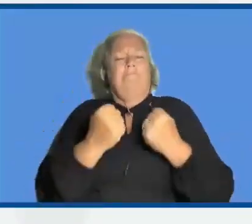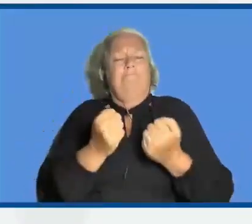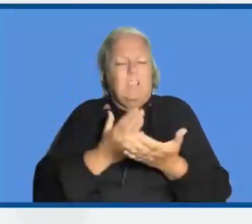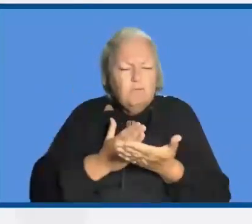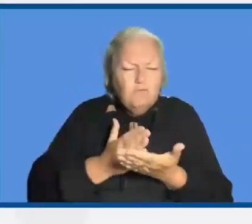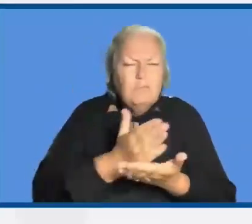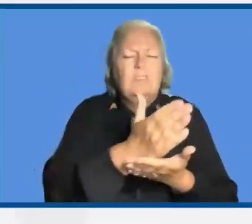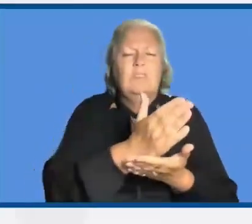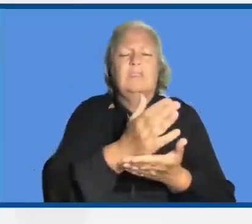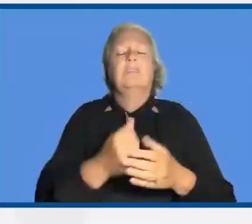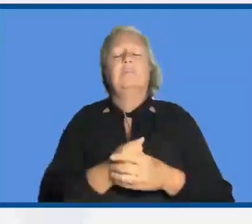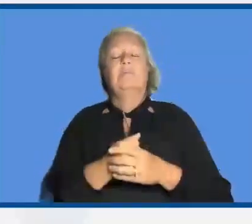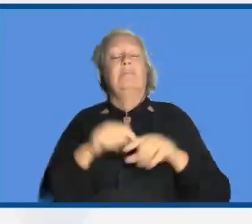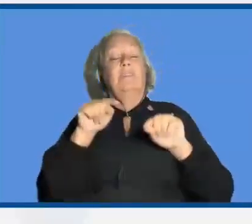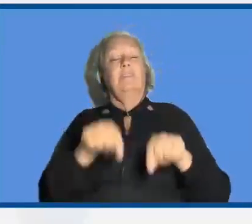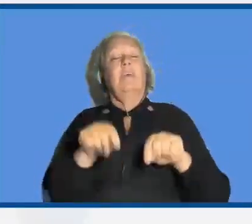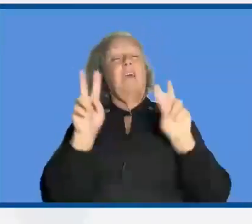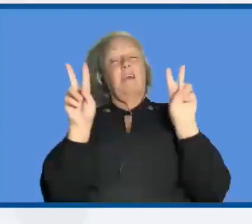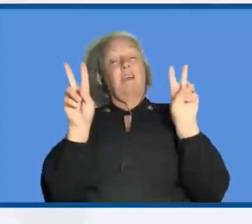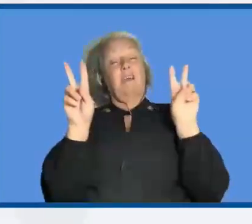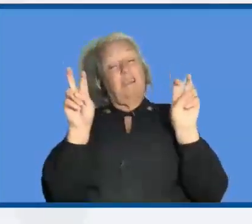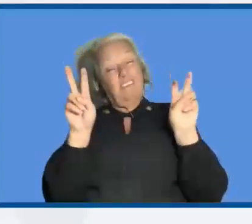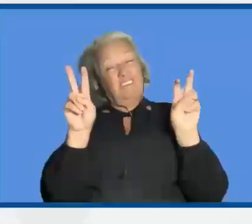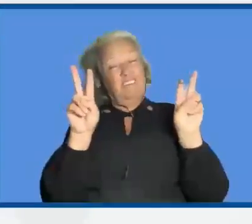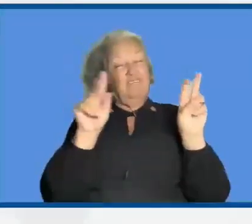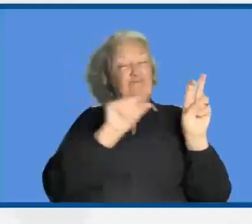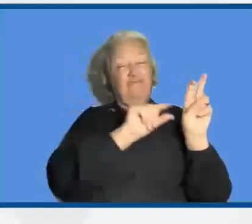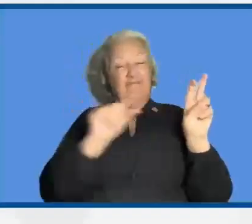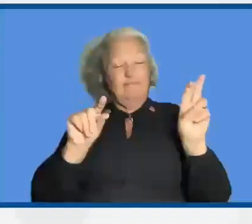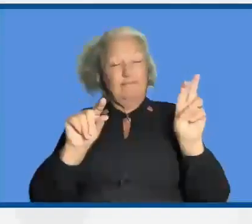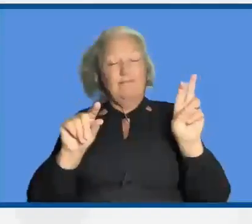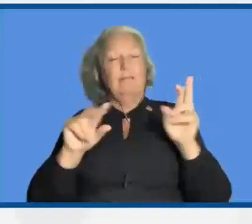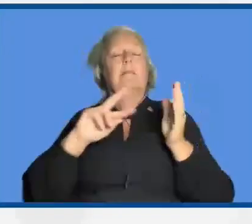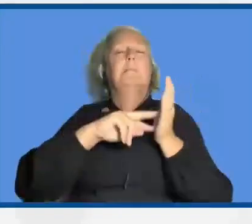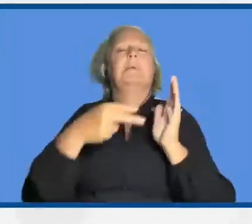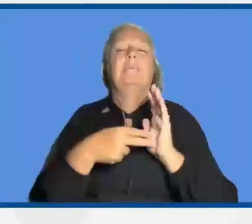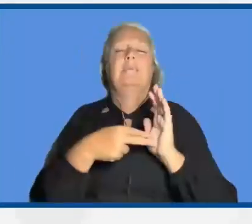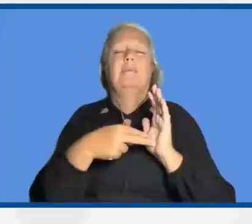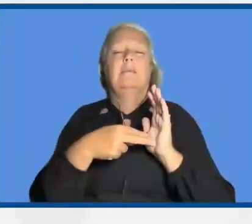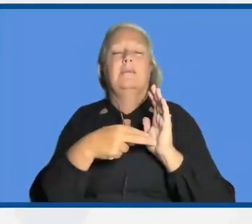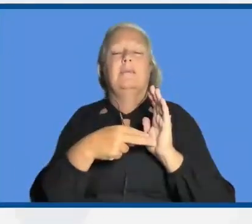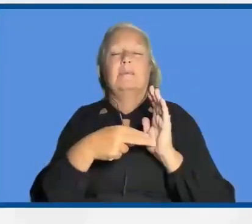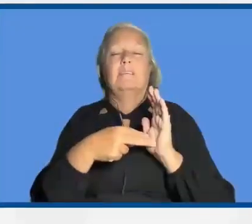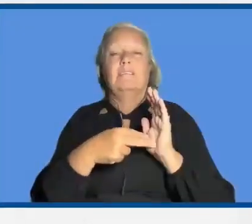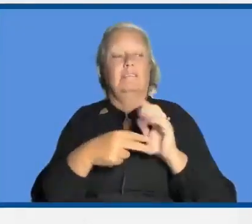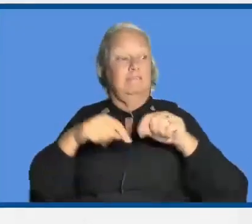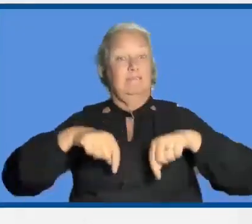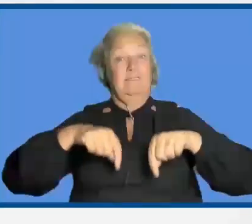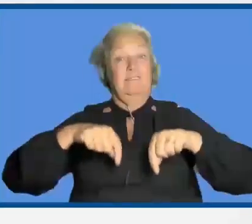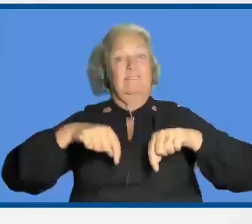I believe, puts us at this decision-making point as to